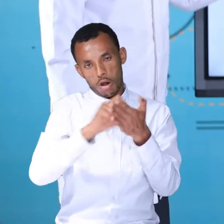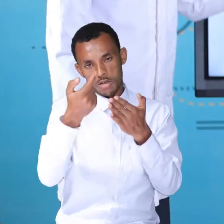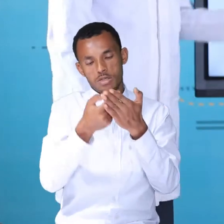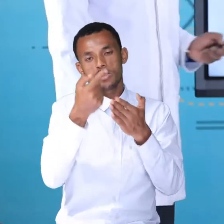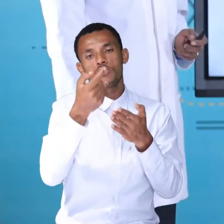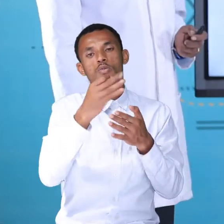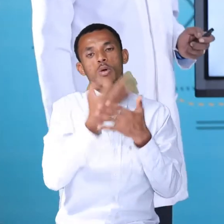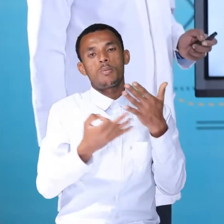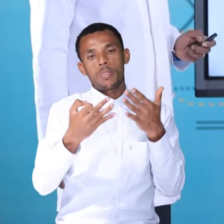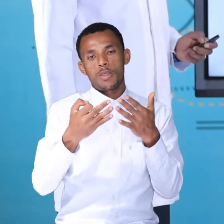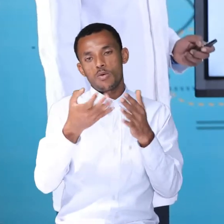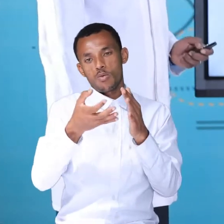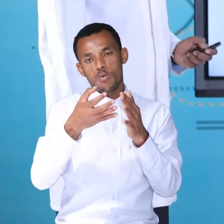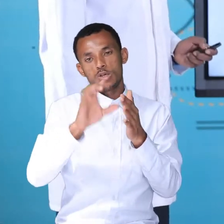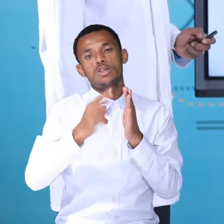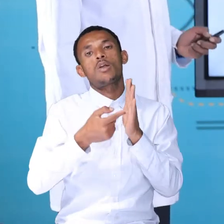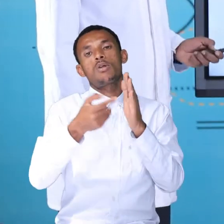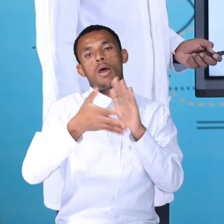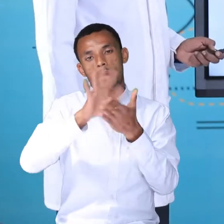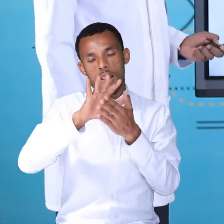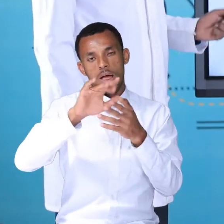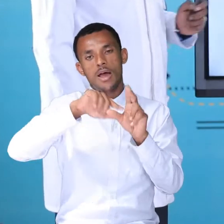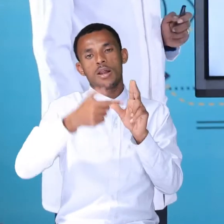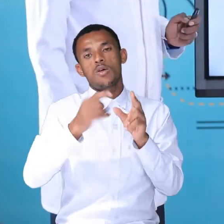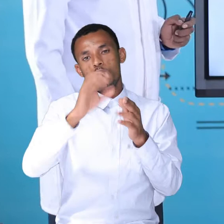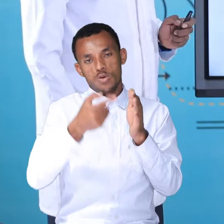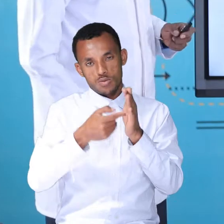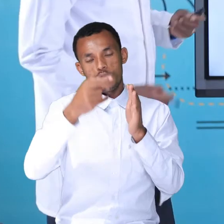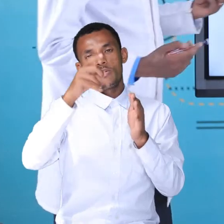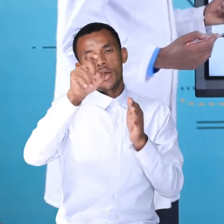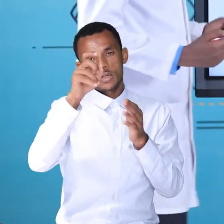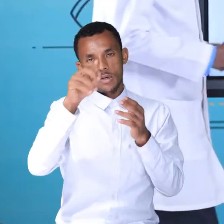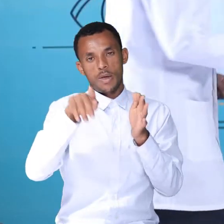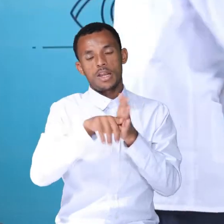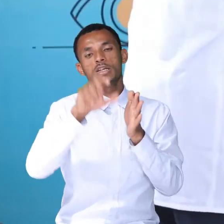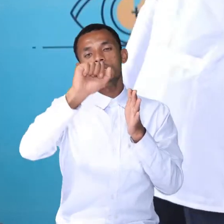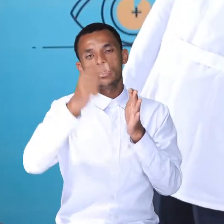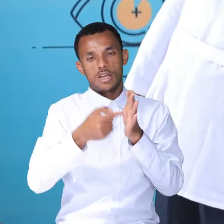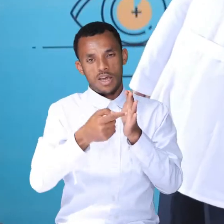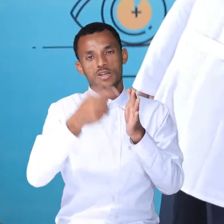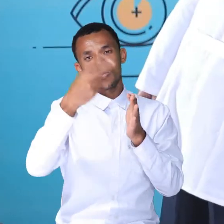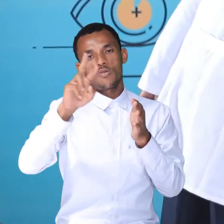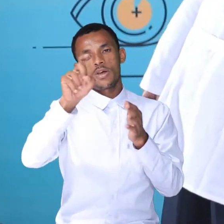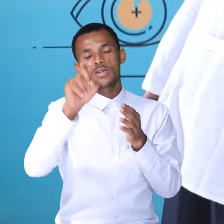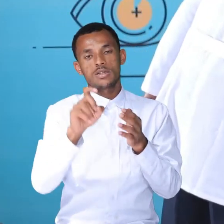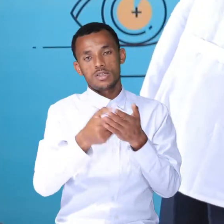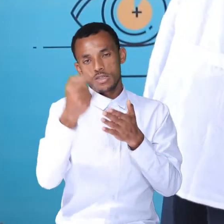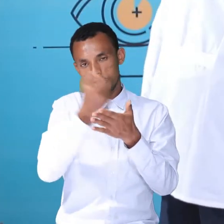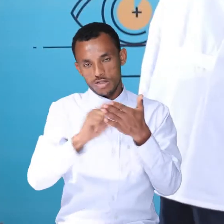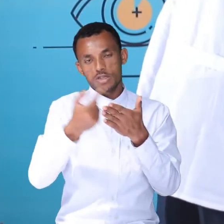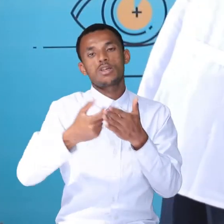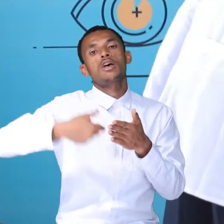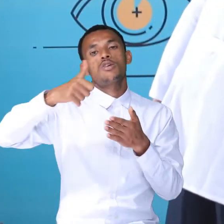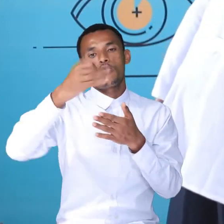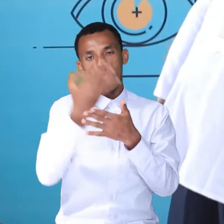cosine of a double angle, it is cos square of x minus sine square of x. This could be written also in the other form. Cos square